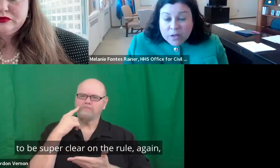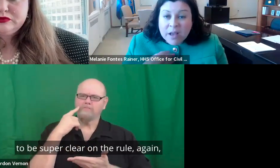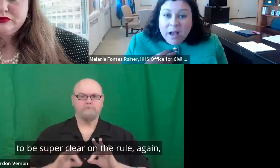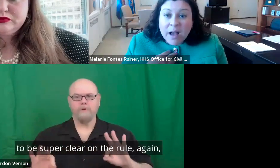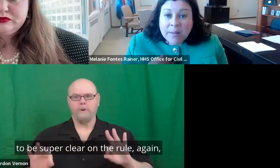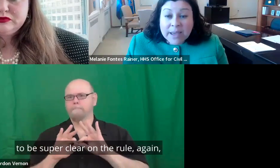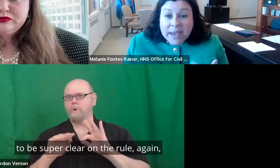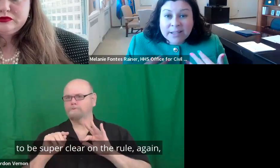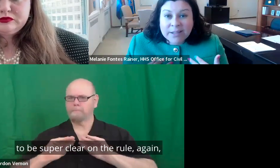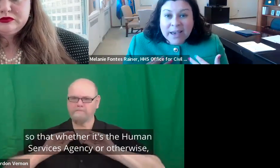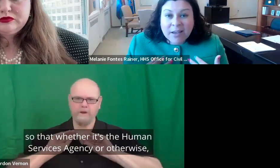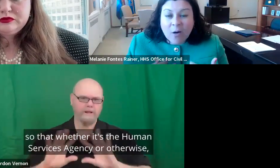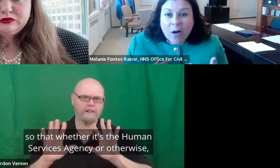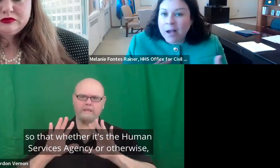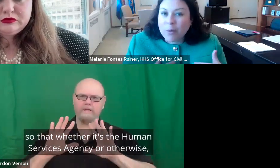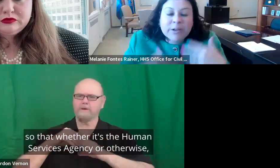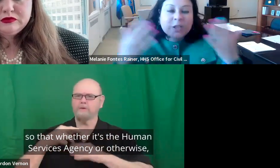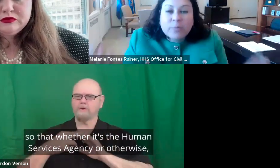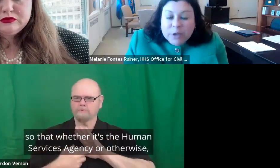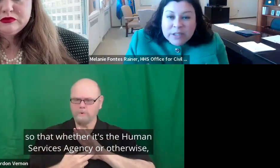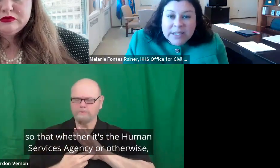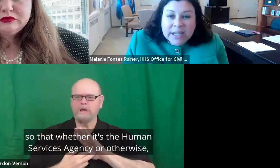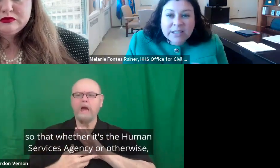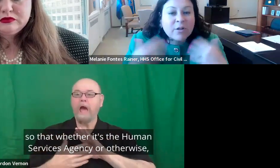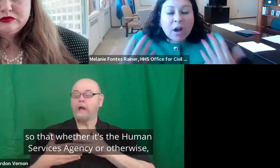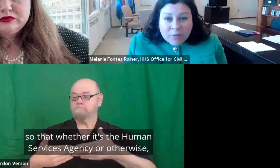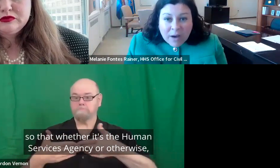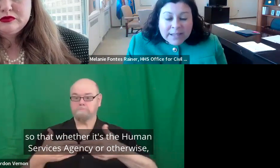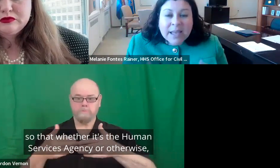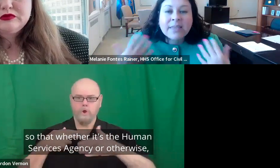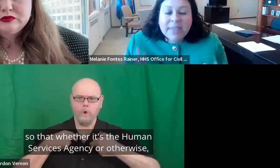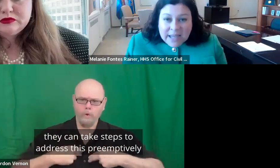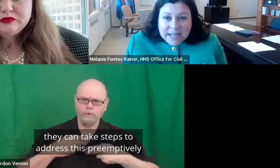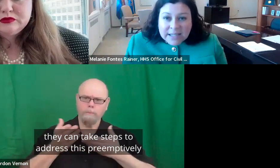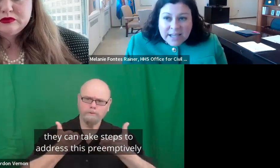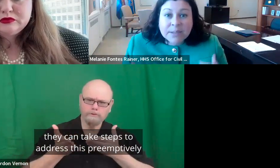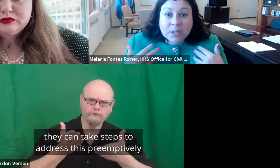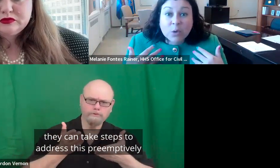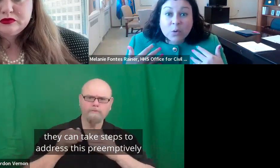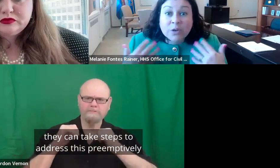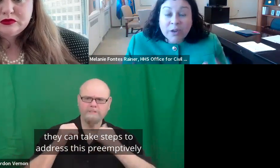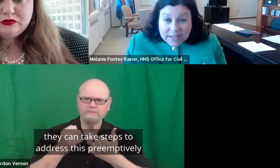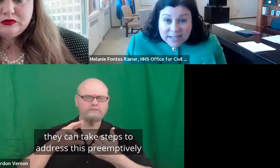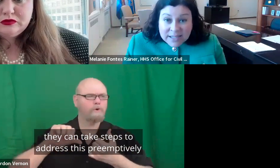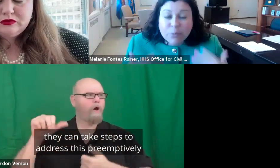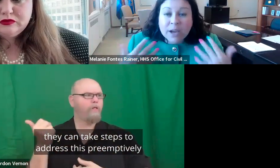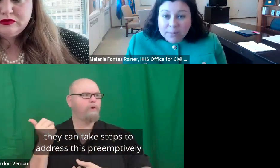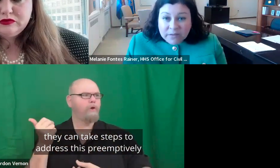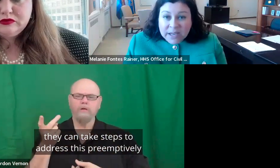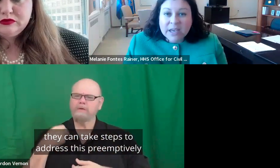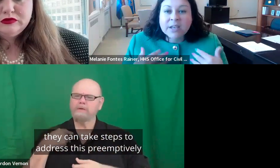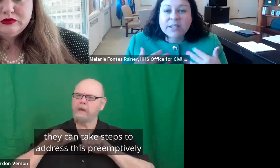in the rule. Again, so that whether it's a human services agency or otherwise, they can take steps to address